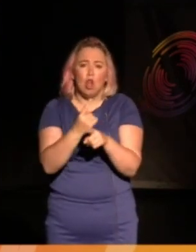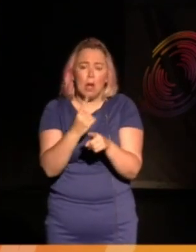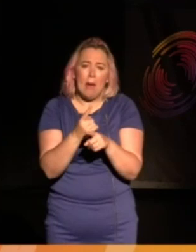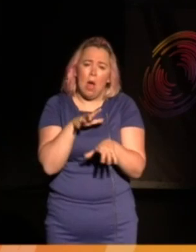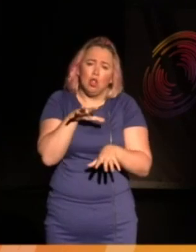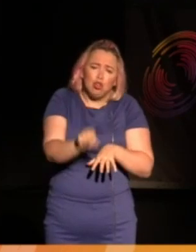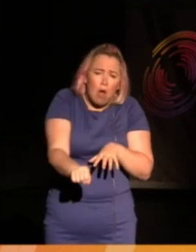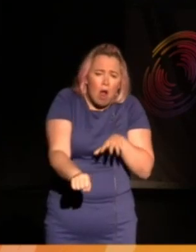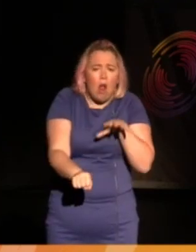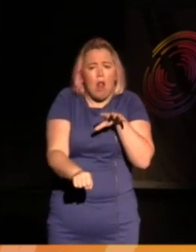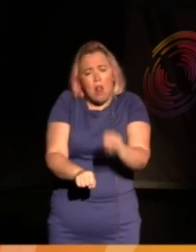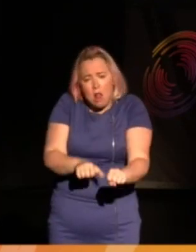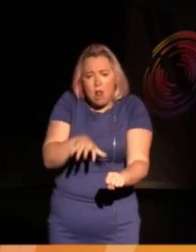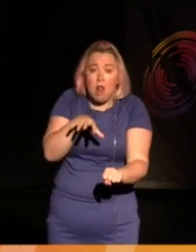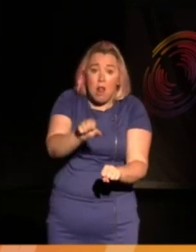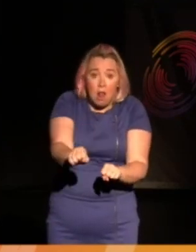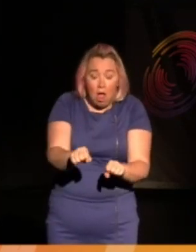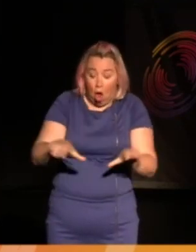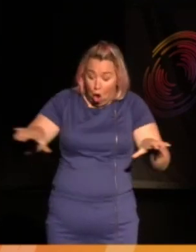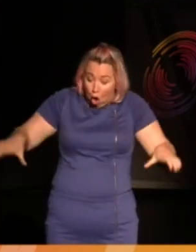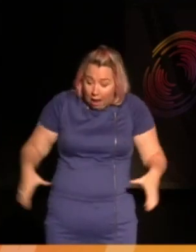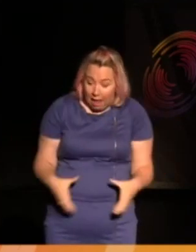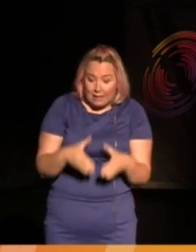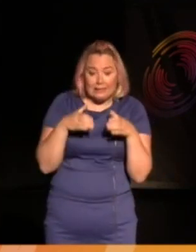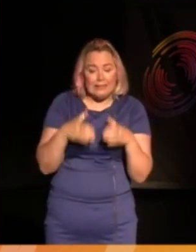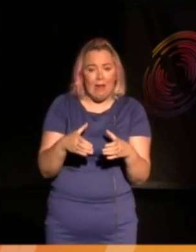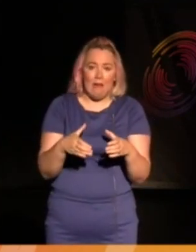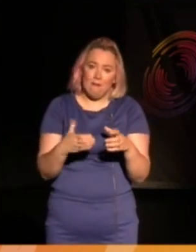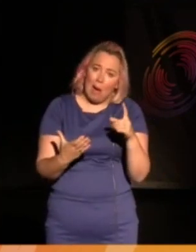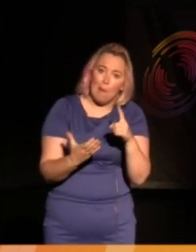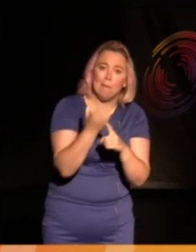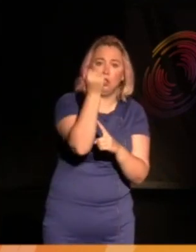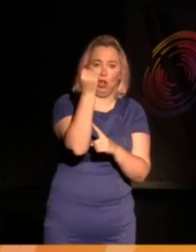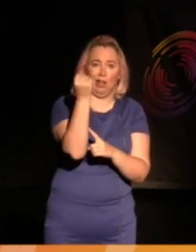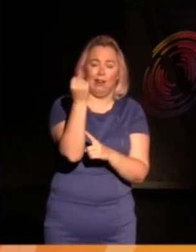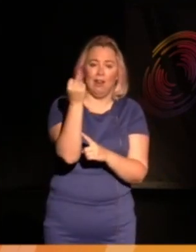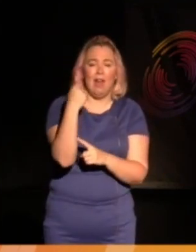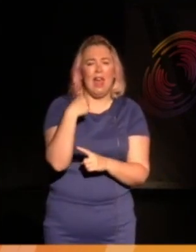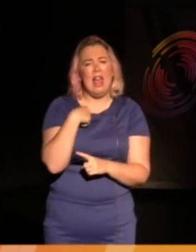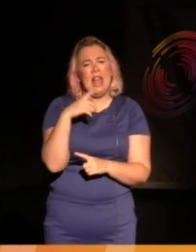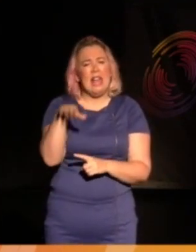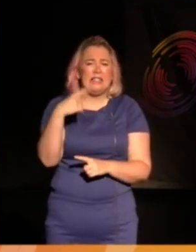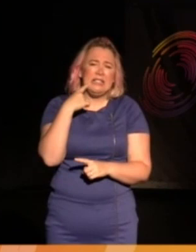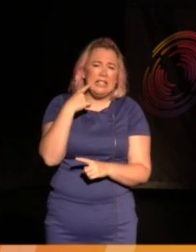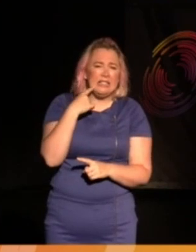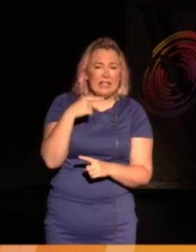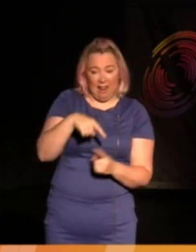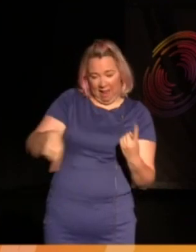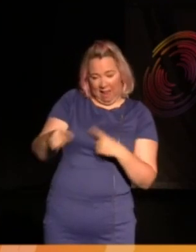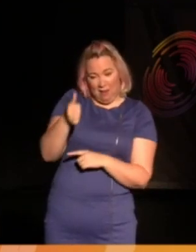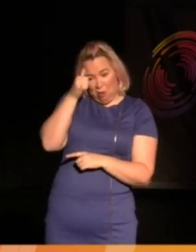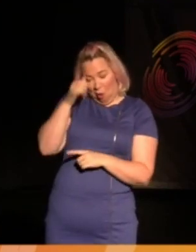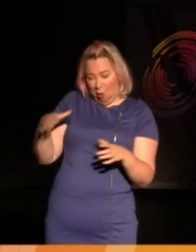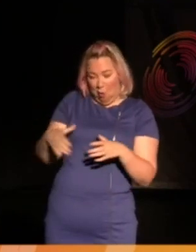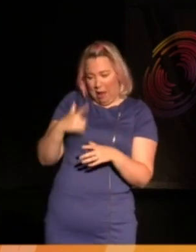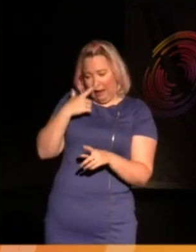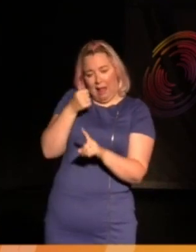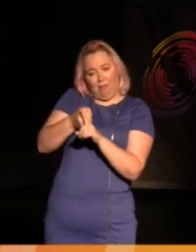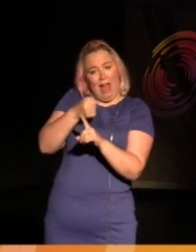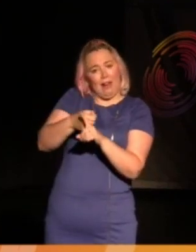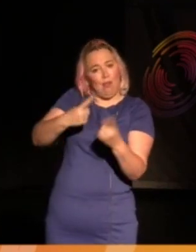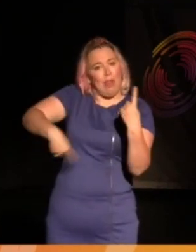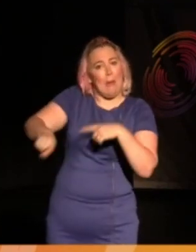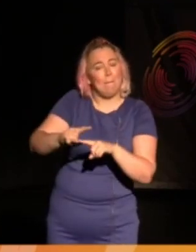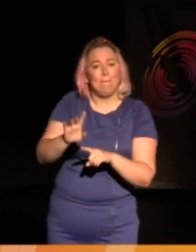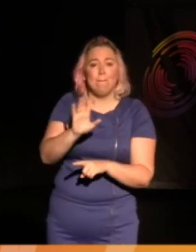struggle, progress, and collective ambition. It's relatively easy to fight for the people you know, but